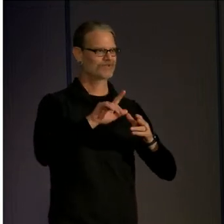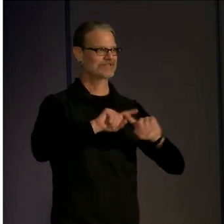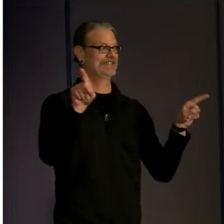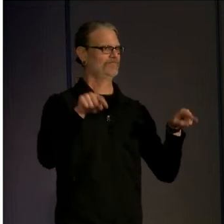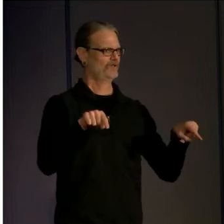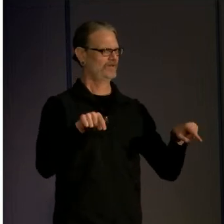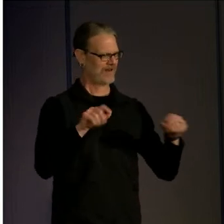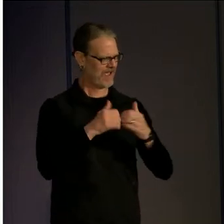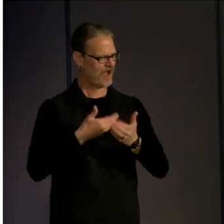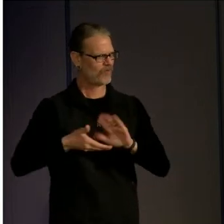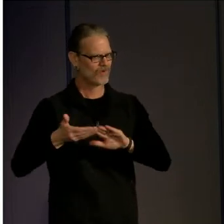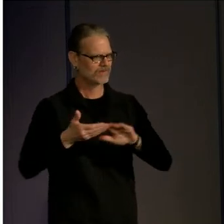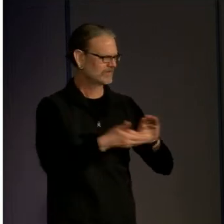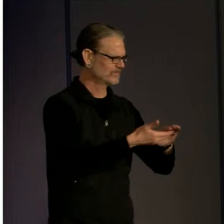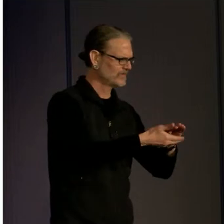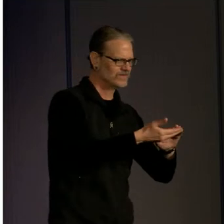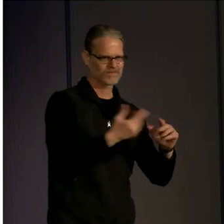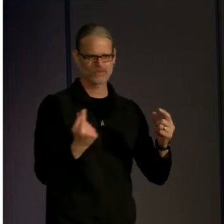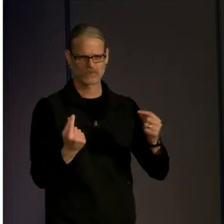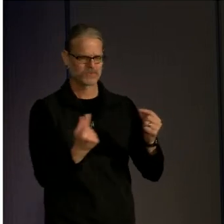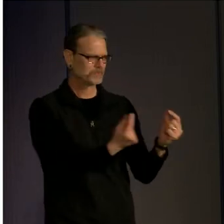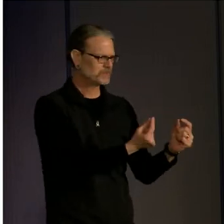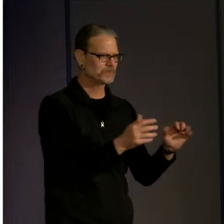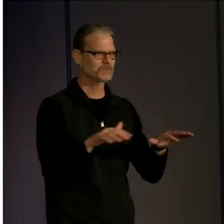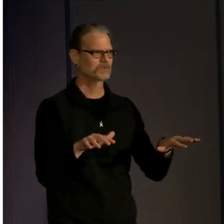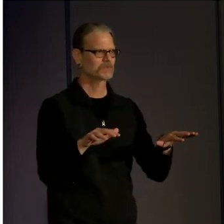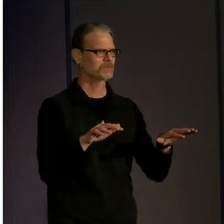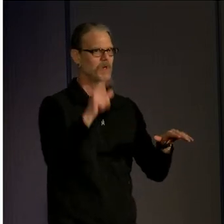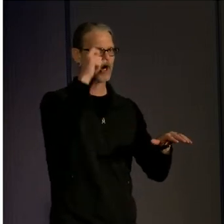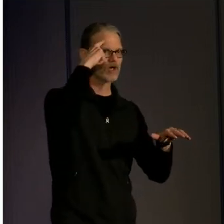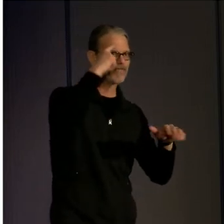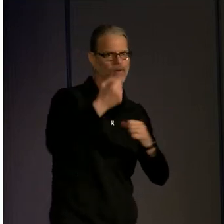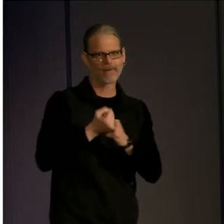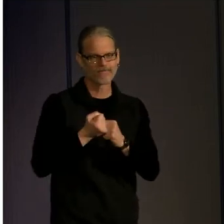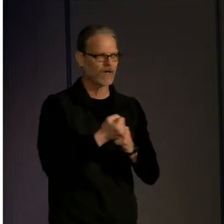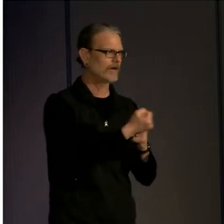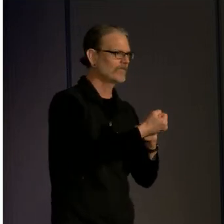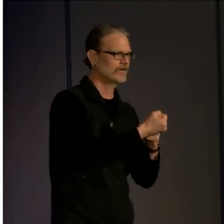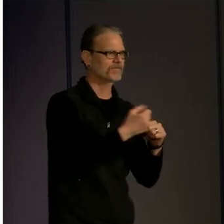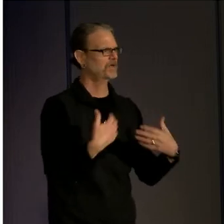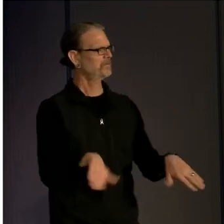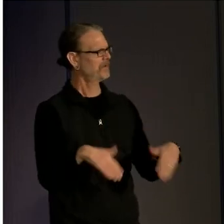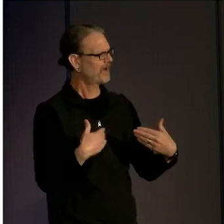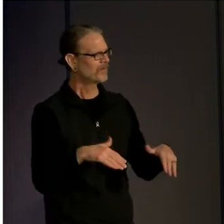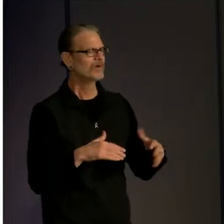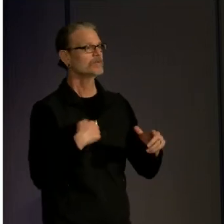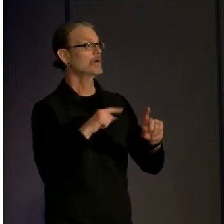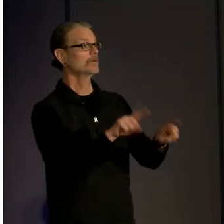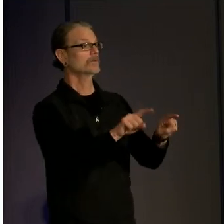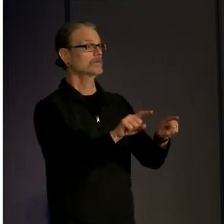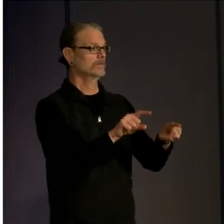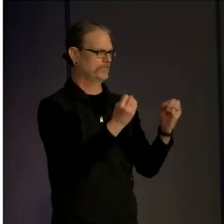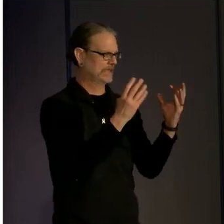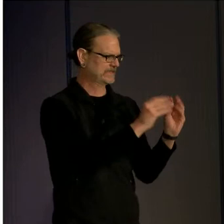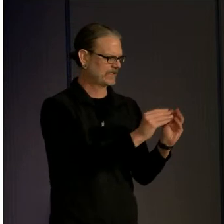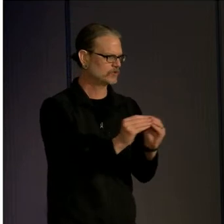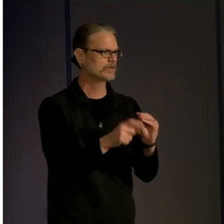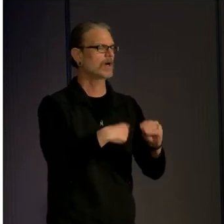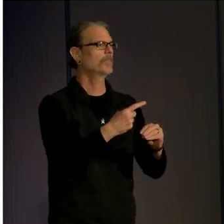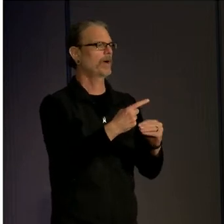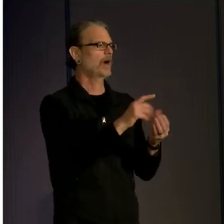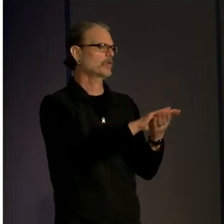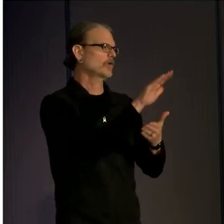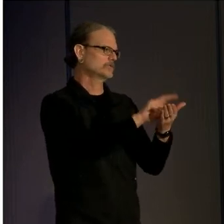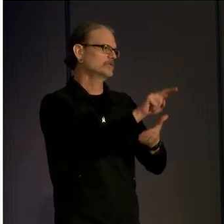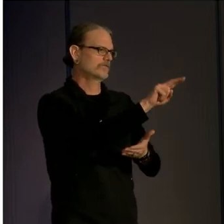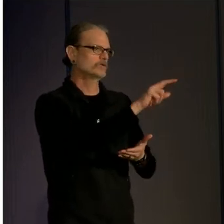and understanding how that whole, like how the government funding worked and all of that. So I would attend a lot of sessions on post-secondary